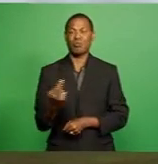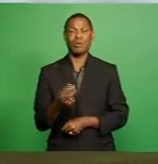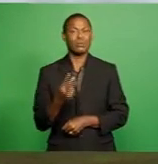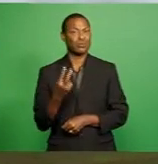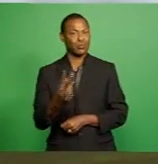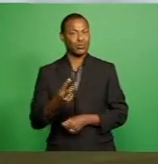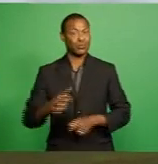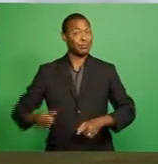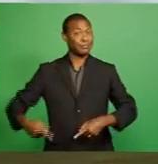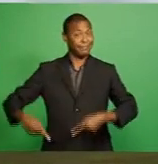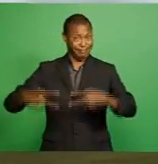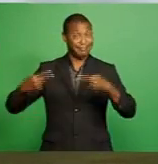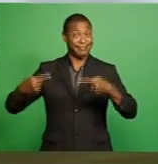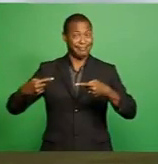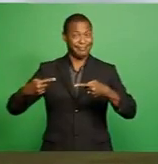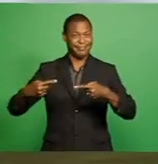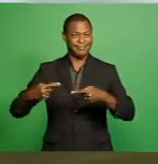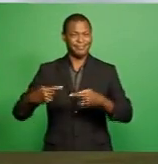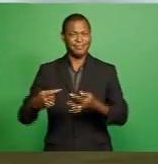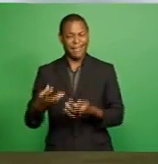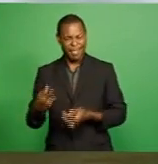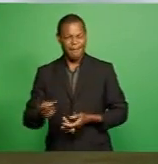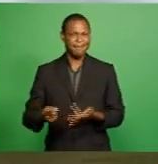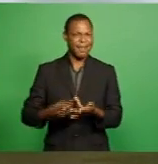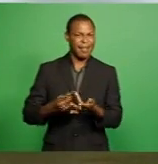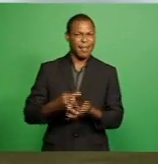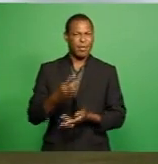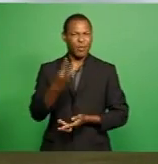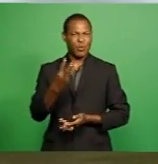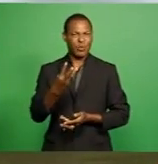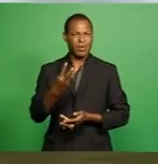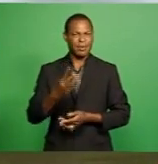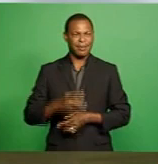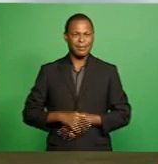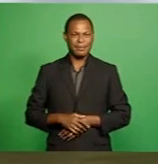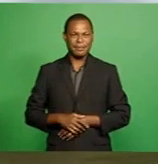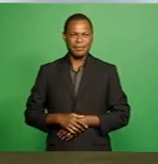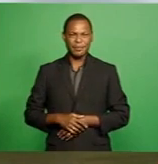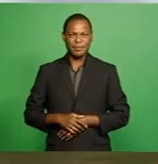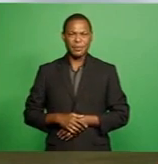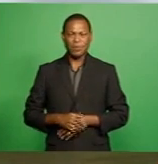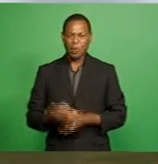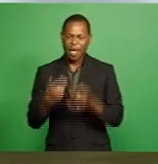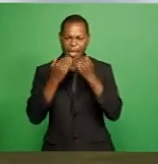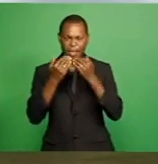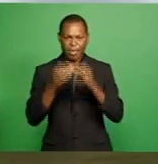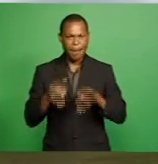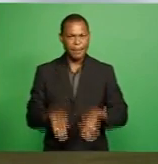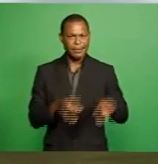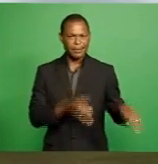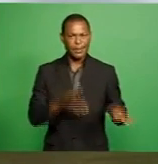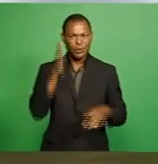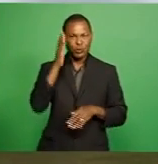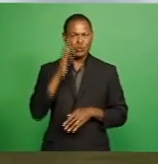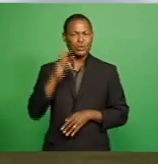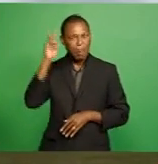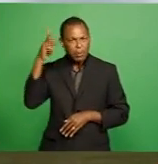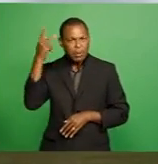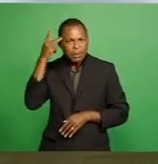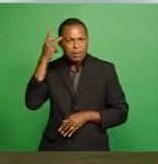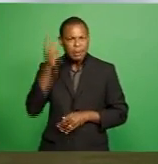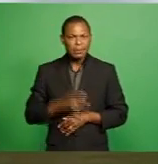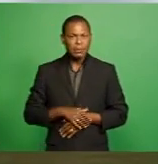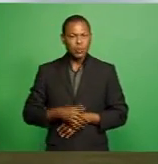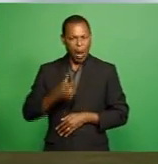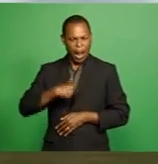we are left with another 3 rounds. I must thank the participating schools and the principals for allowing